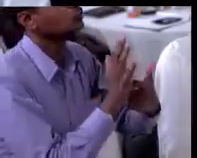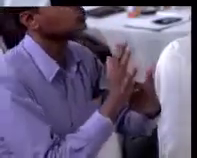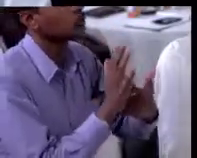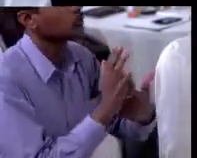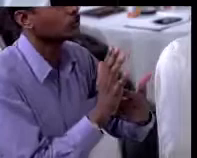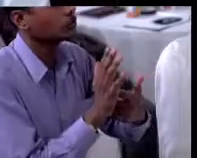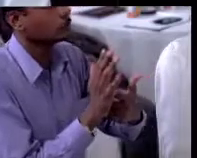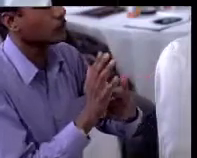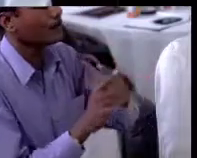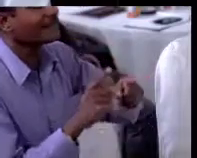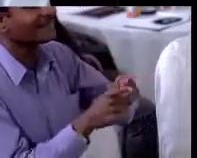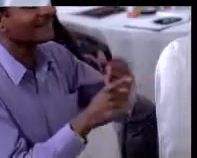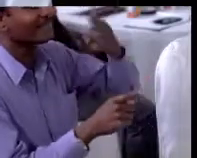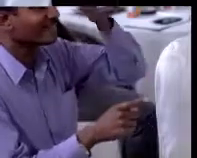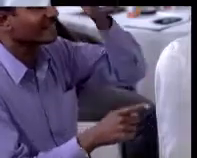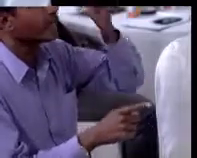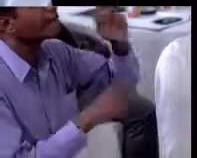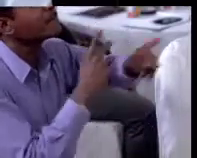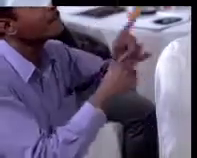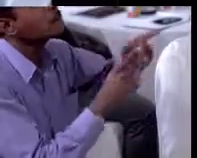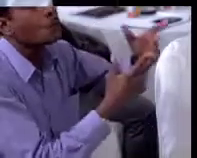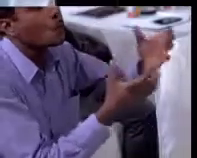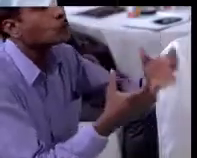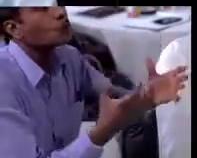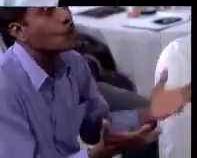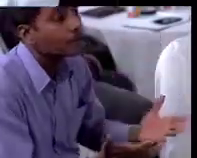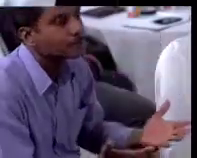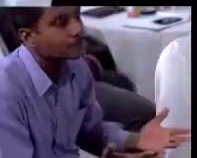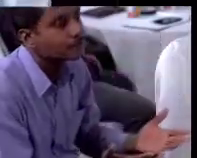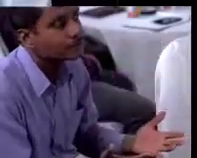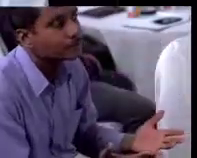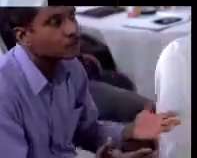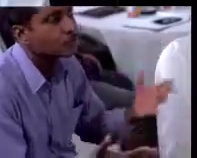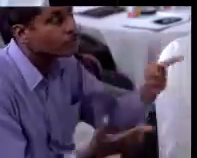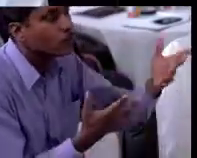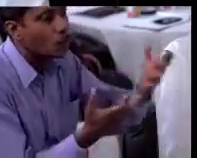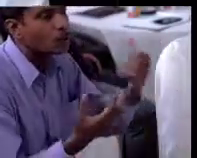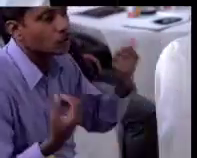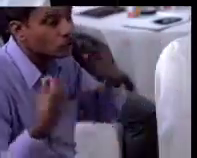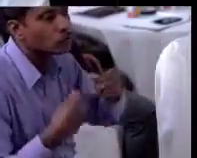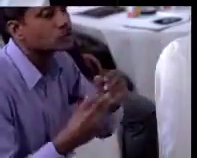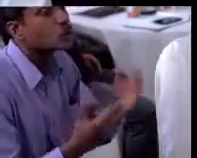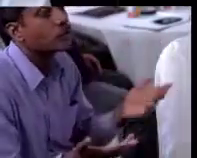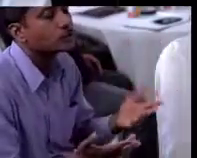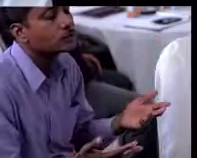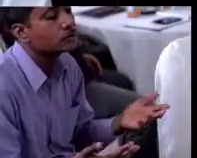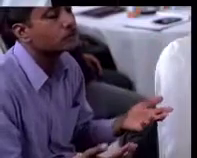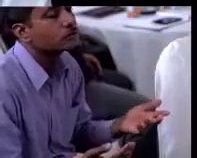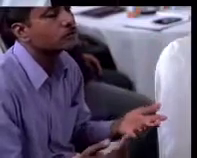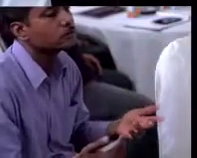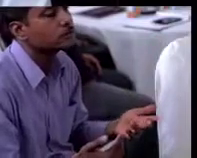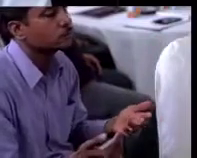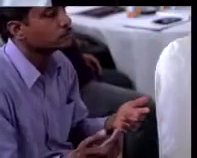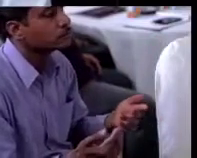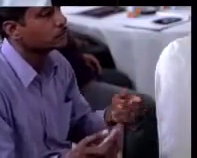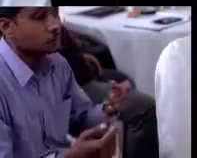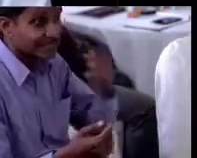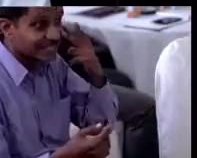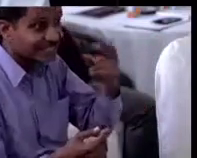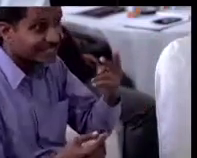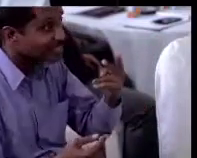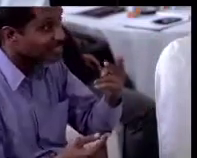and what their level of craftsmanship they have, and they forget what do people actually want to wear. Even